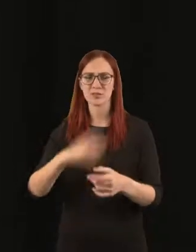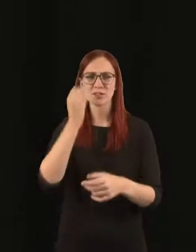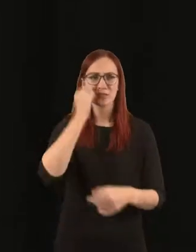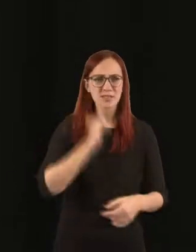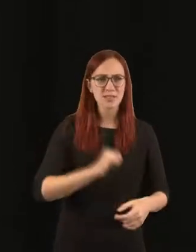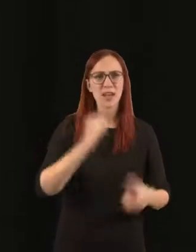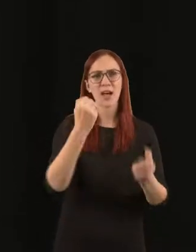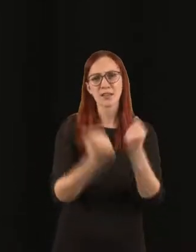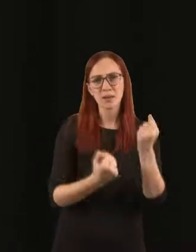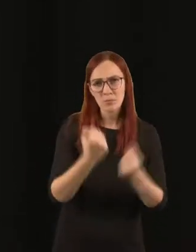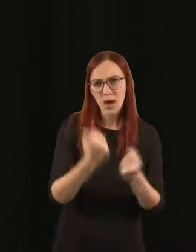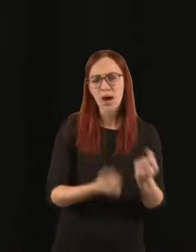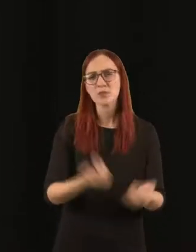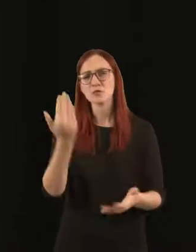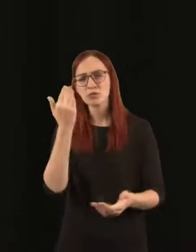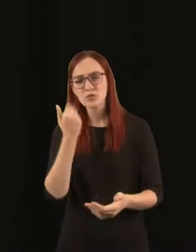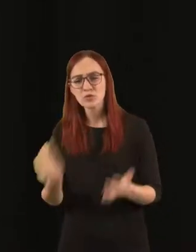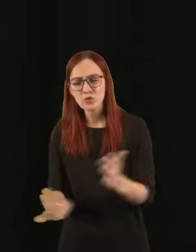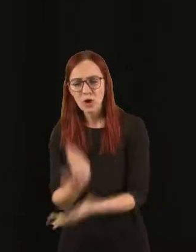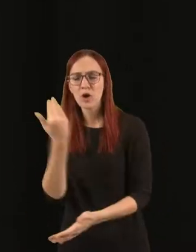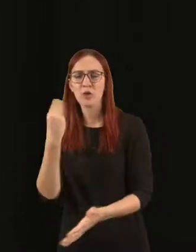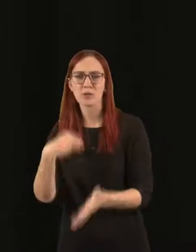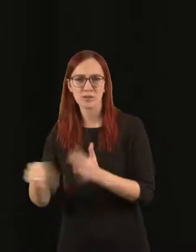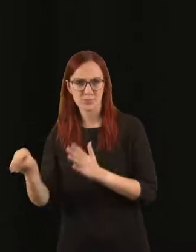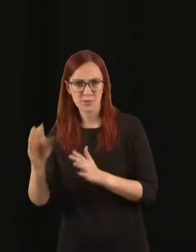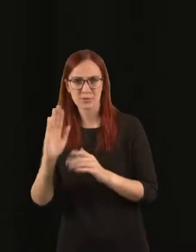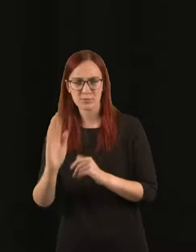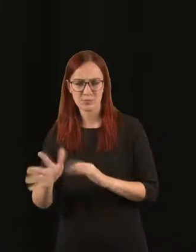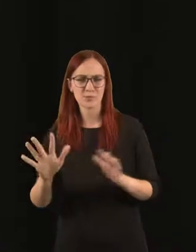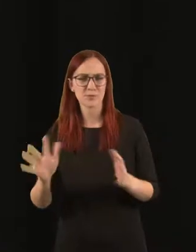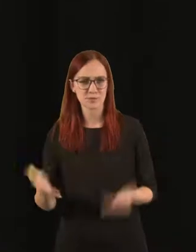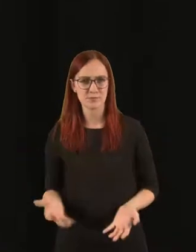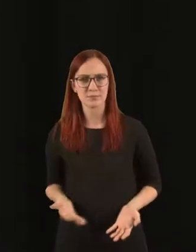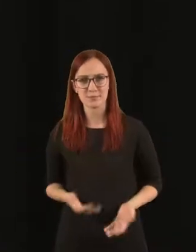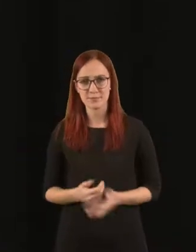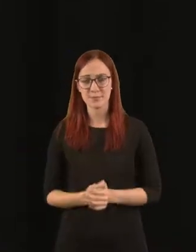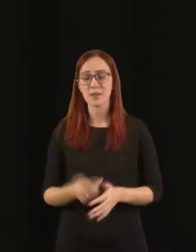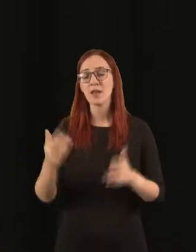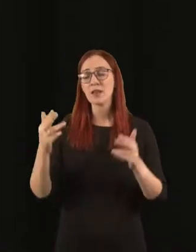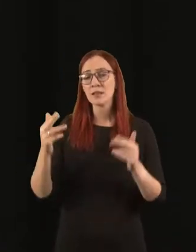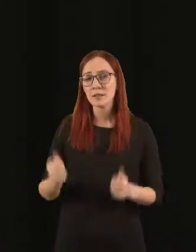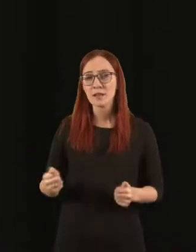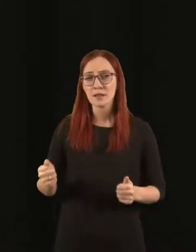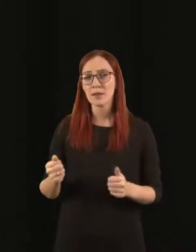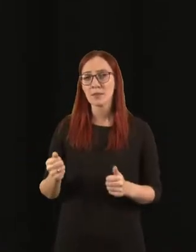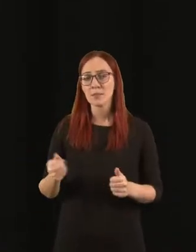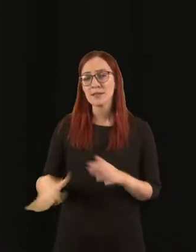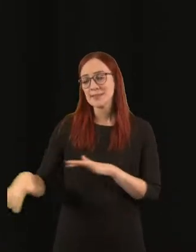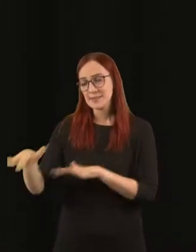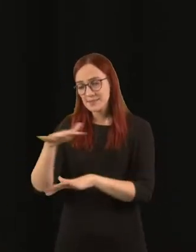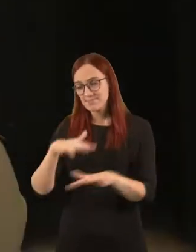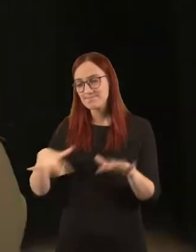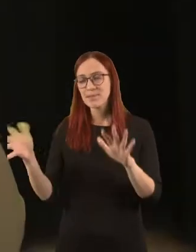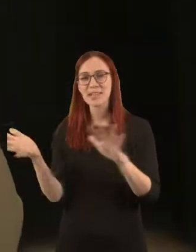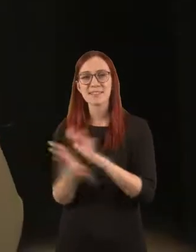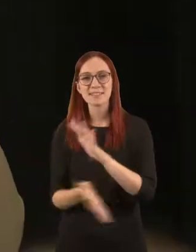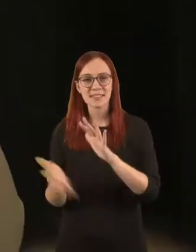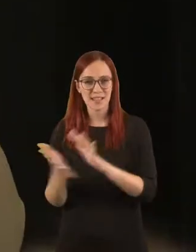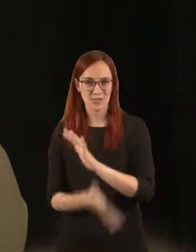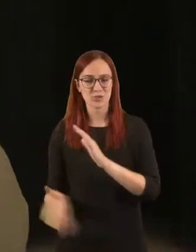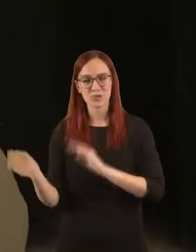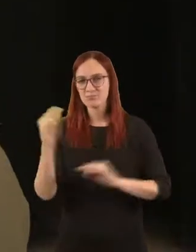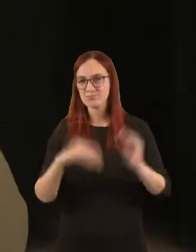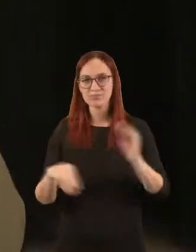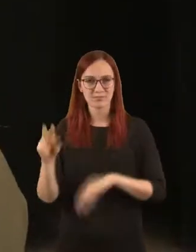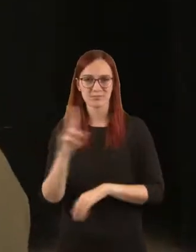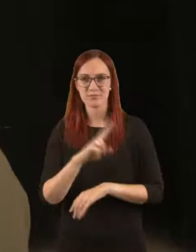We expect that a consumer will just get out of his diesel car and that will change everything.